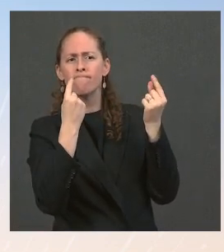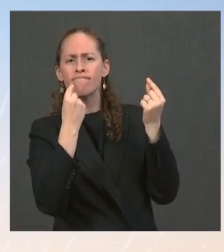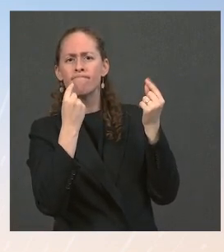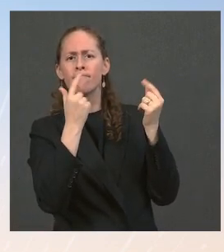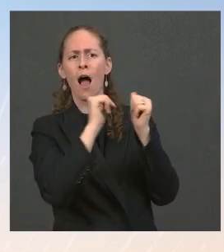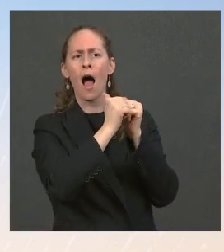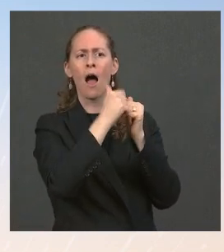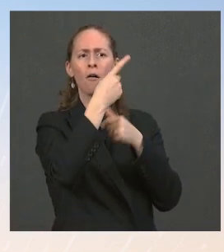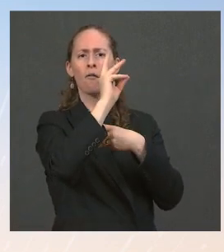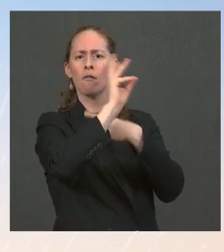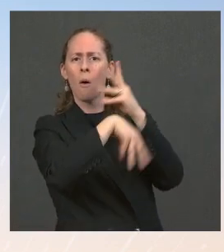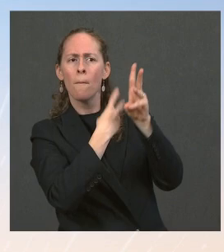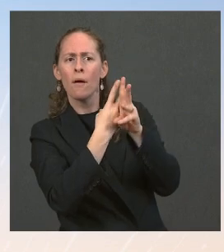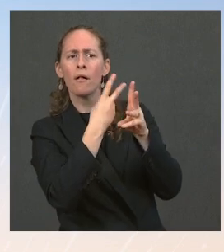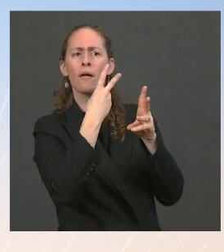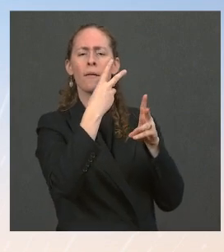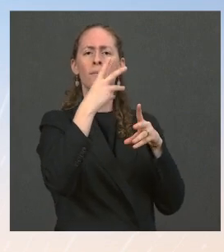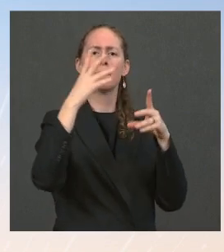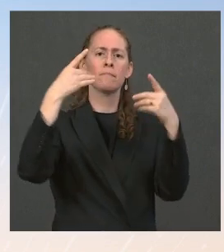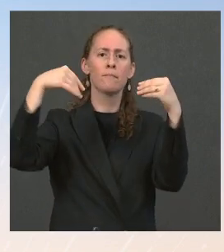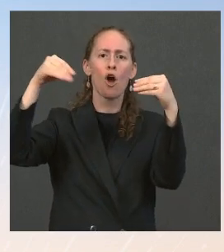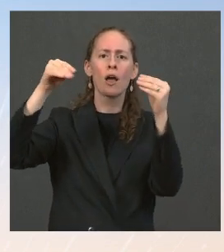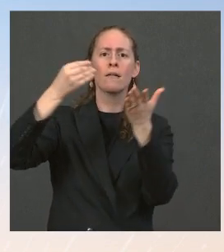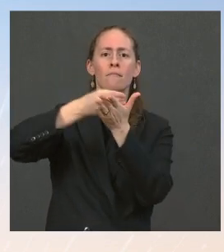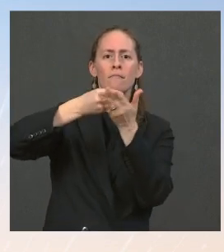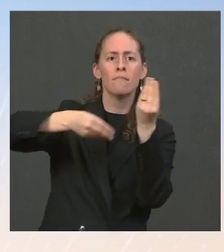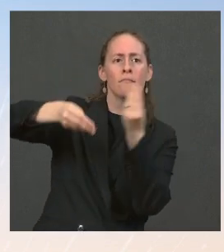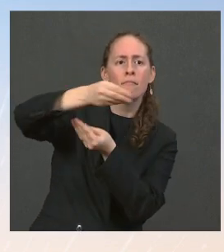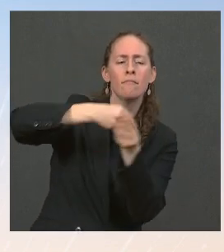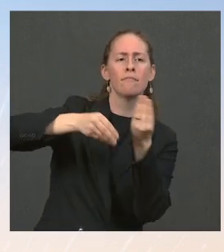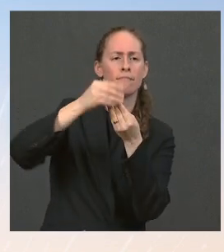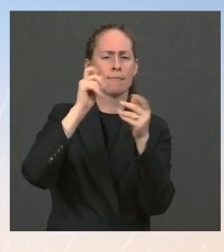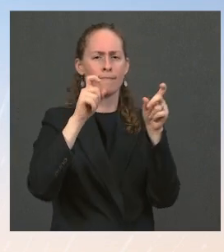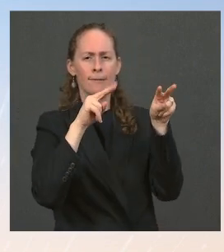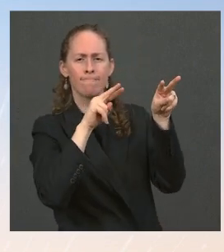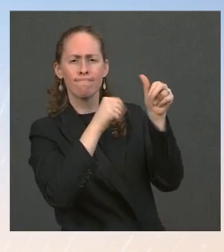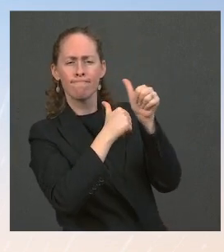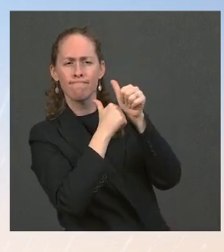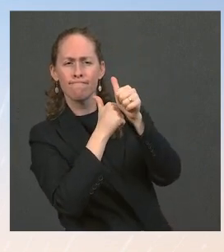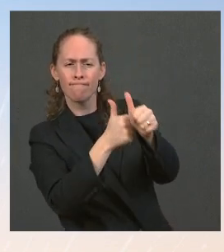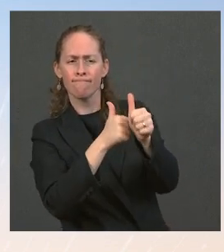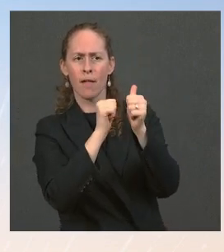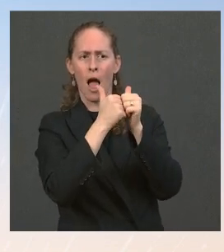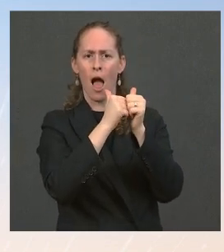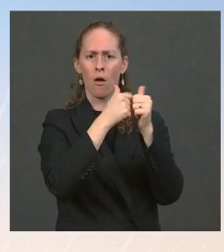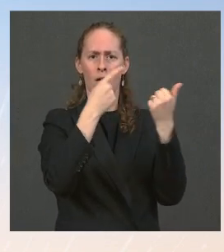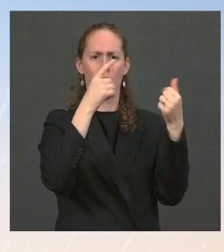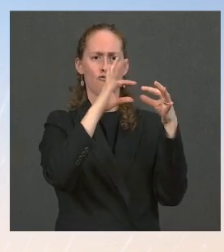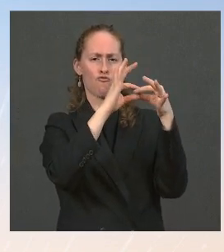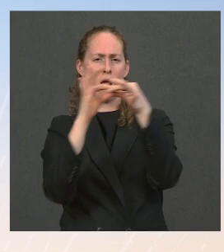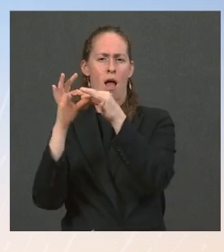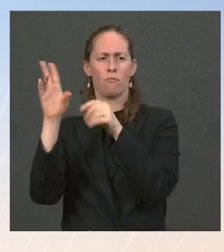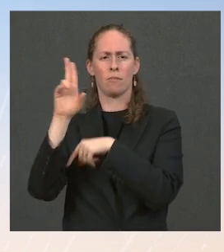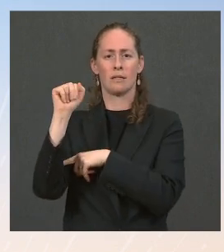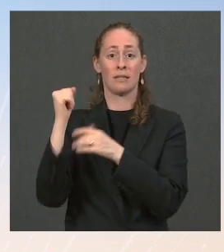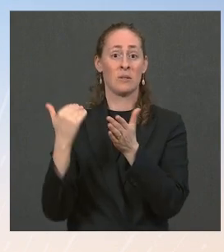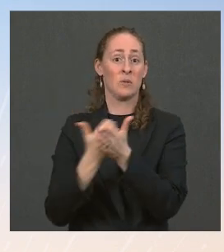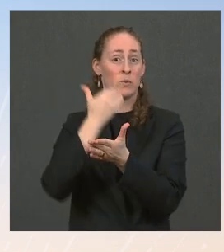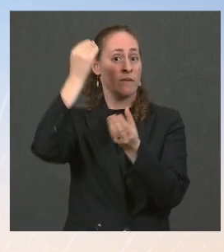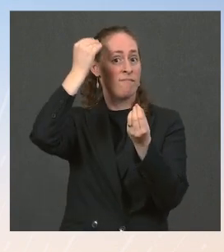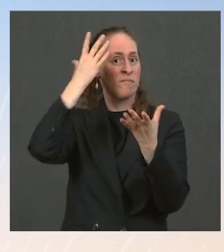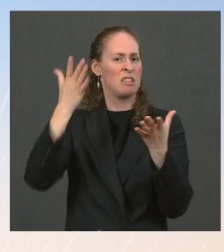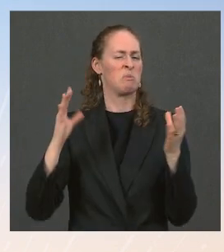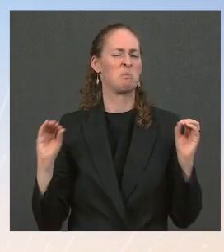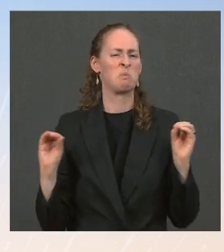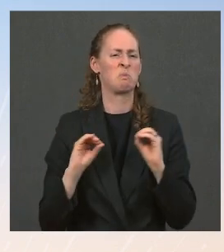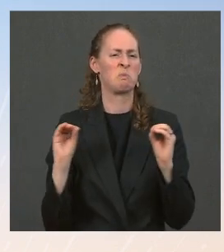Treasury Department does. So that's where we look and assess in terms of how it relates to the United States. So I don't have anything new to provide from here, but I'm